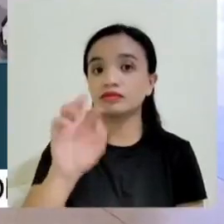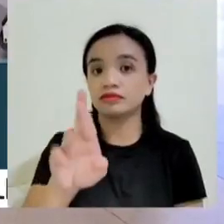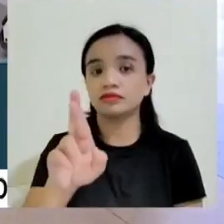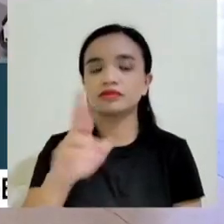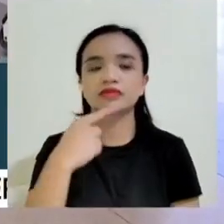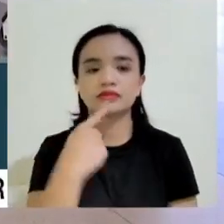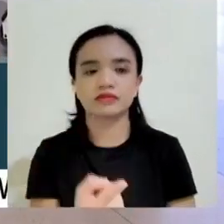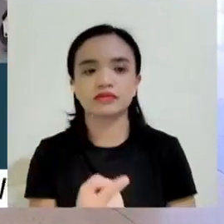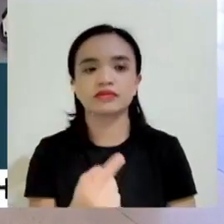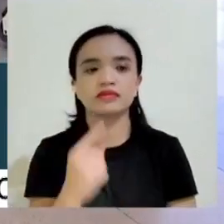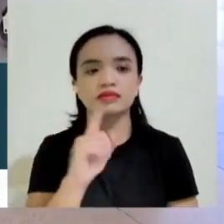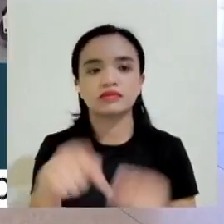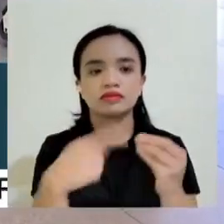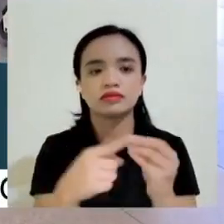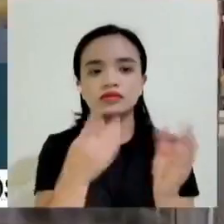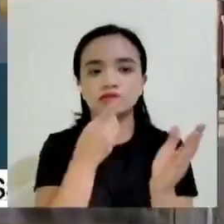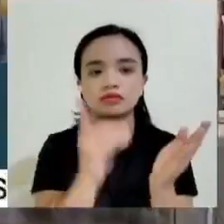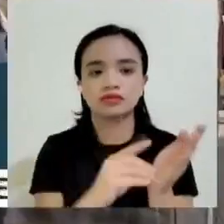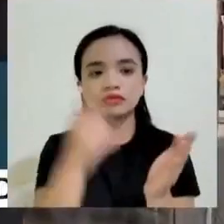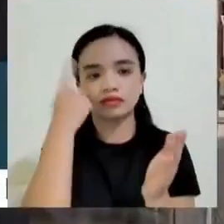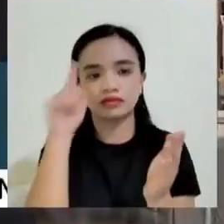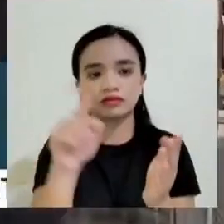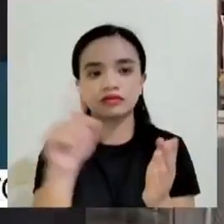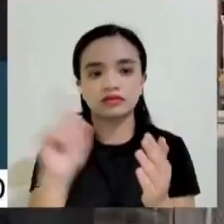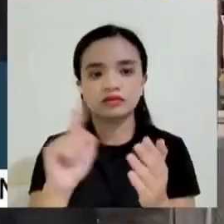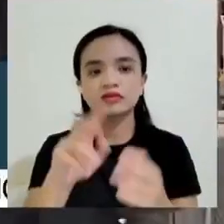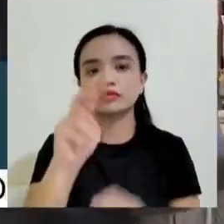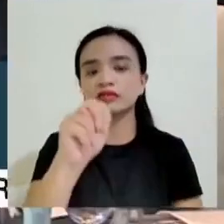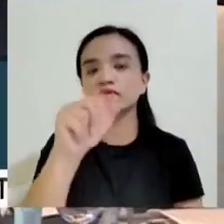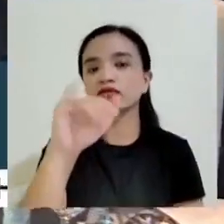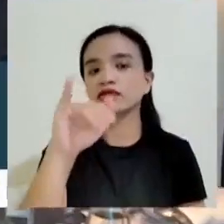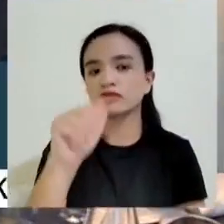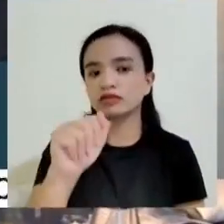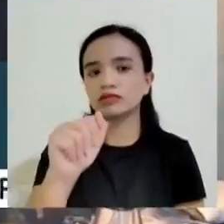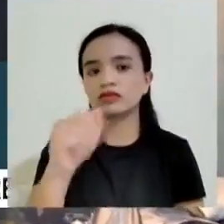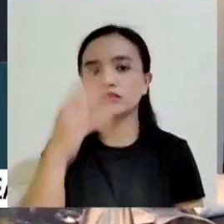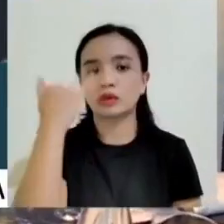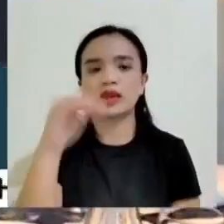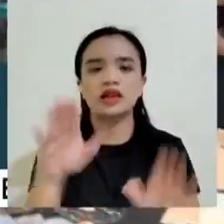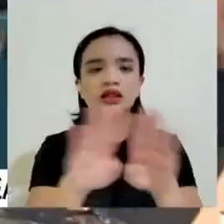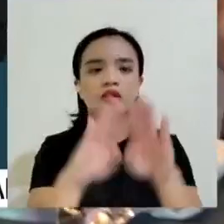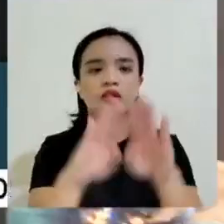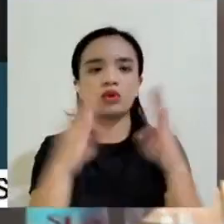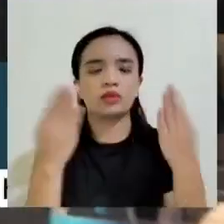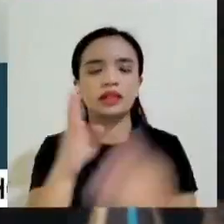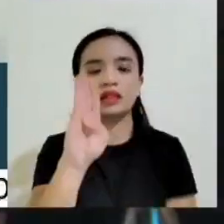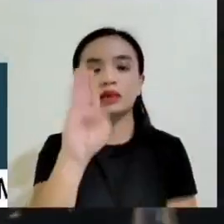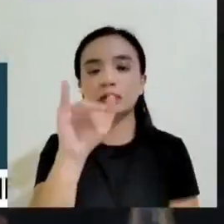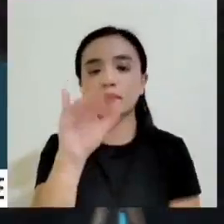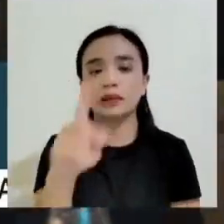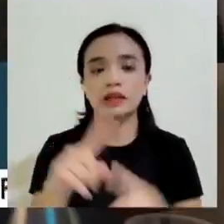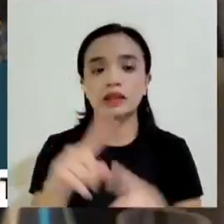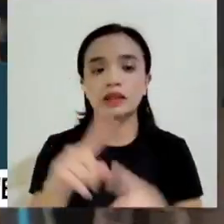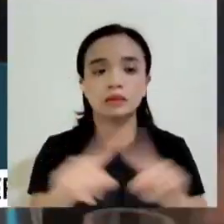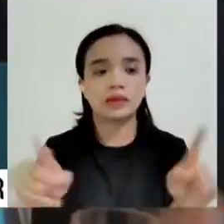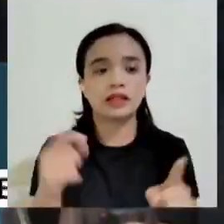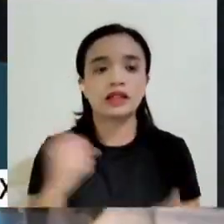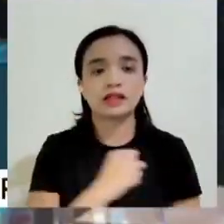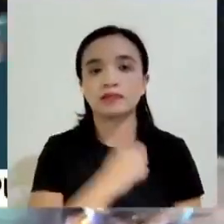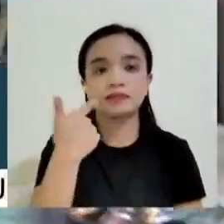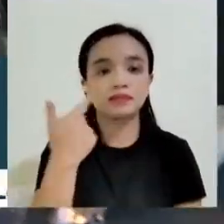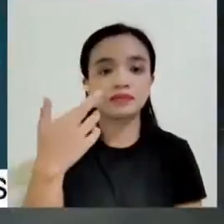the upgrade and operation of NAIA since the bidding was opened. But Senator Grace Poe, chairman of the Committee on Public